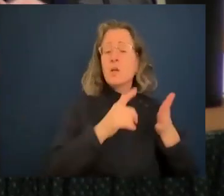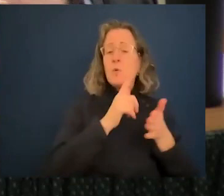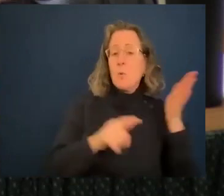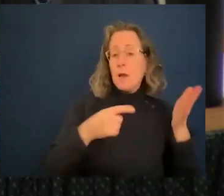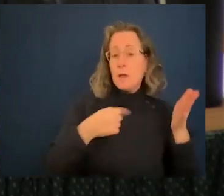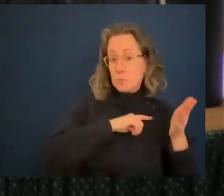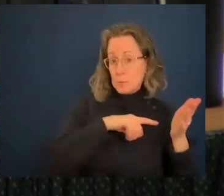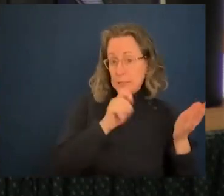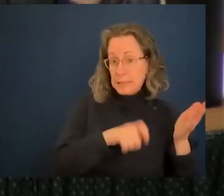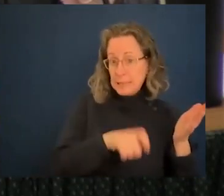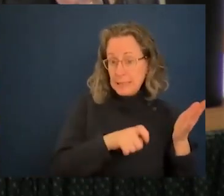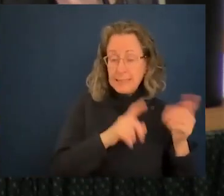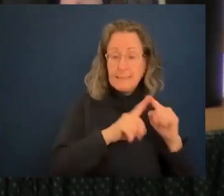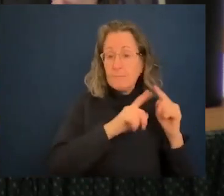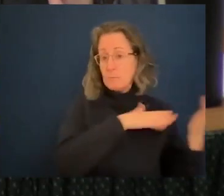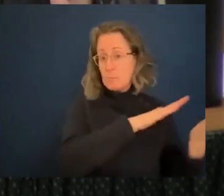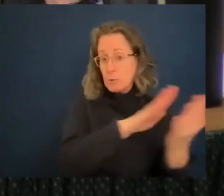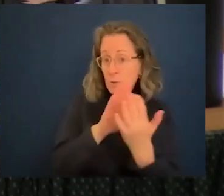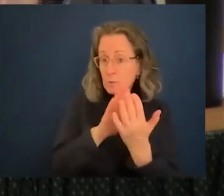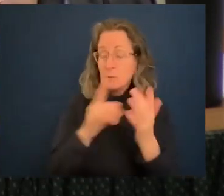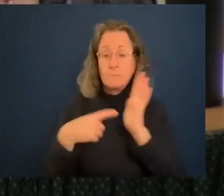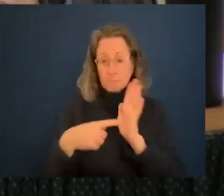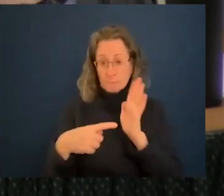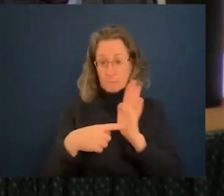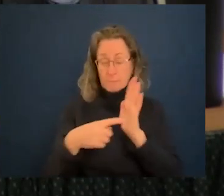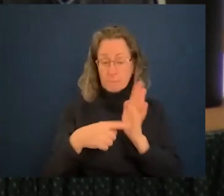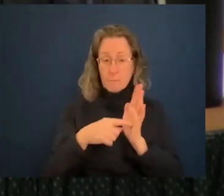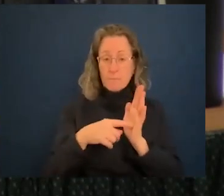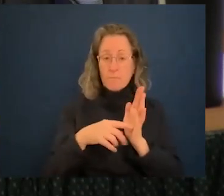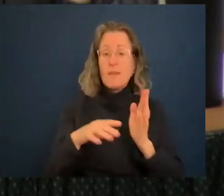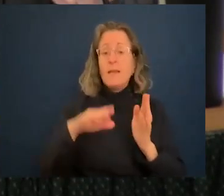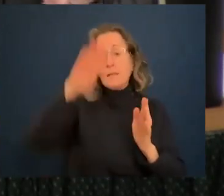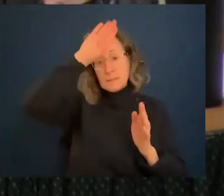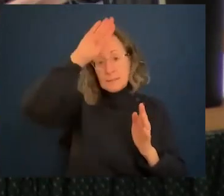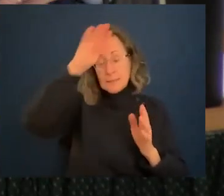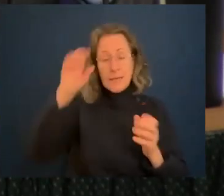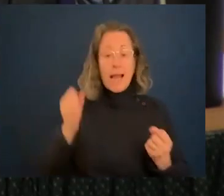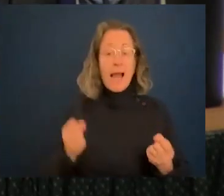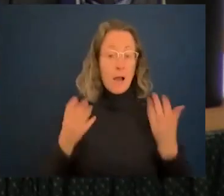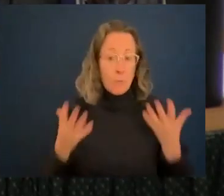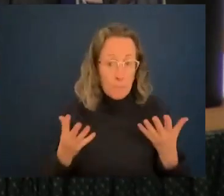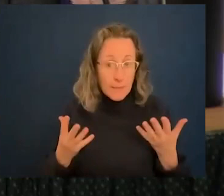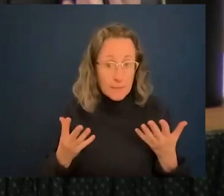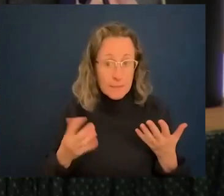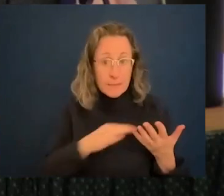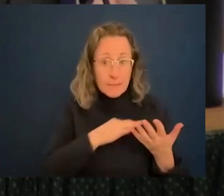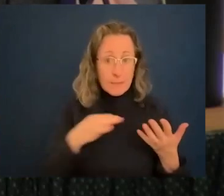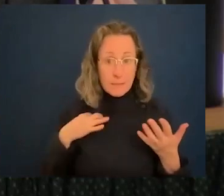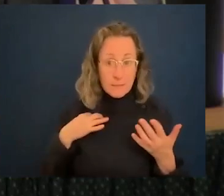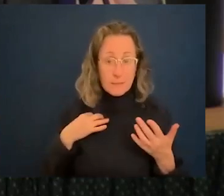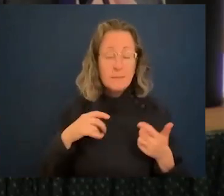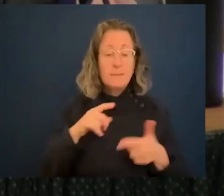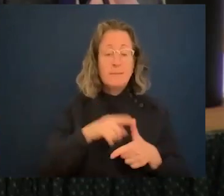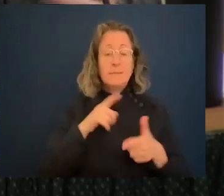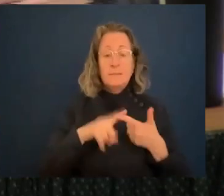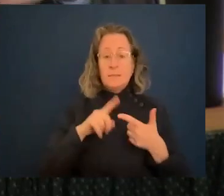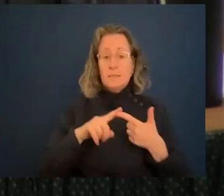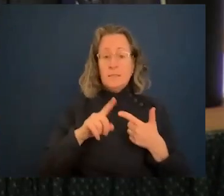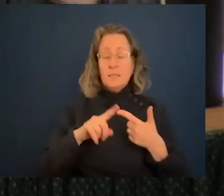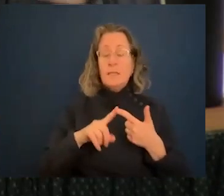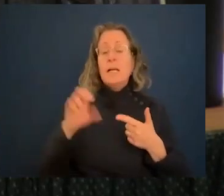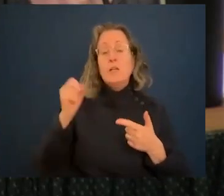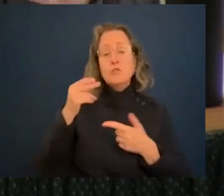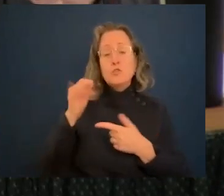and that might be looking at things like numbers of firefighters that might be looking at things like what's the design of the shift